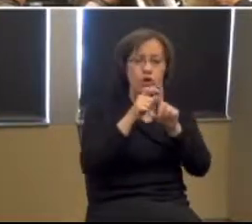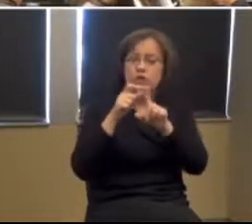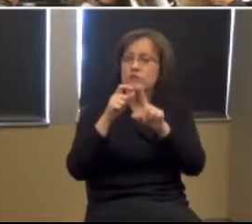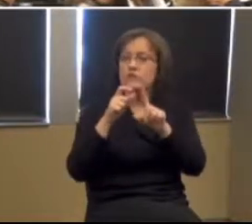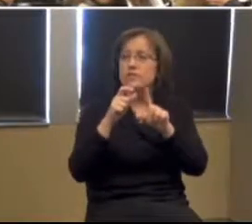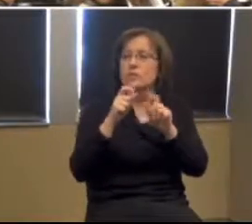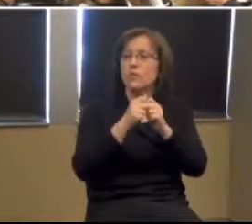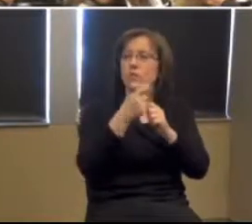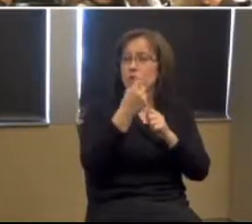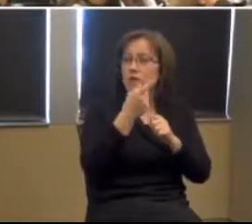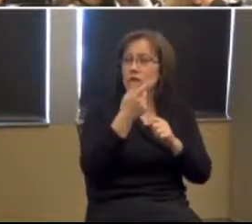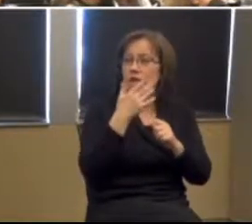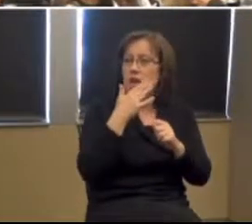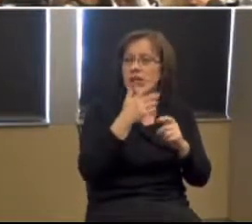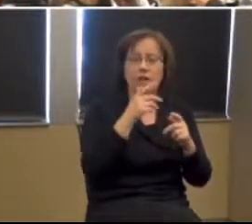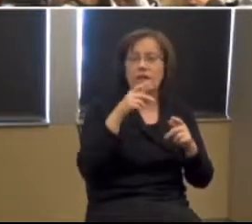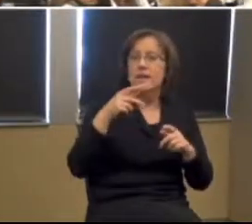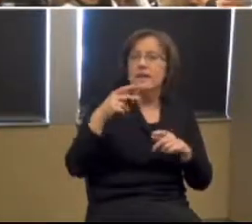different options.